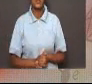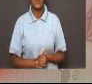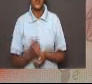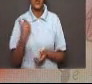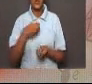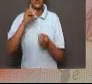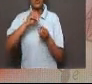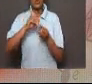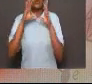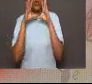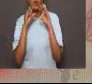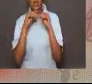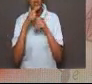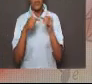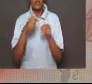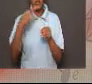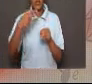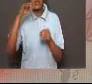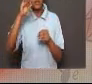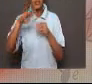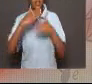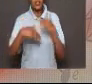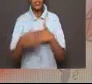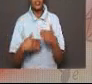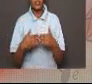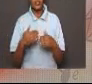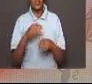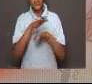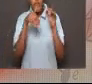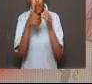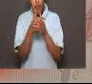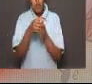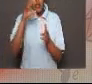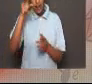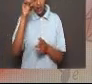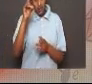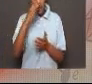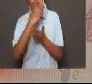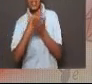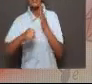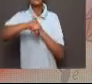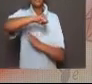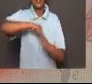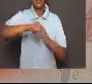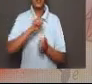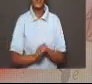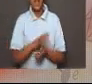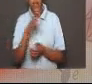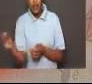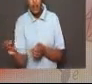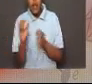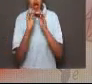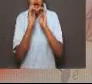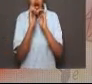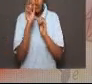We also talked about hybridization involving the D subshell and